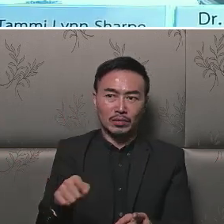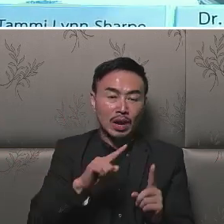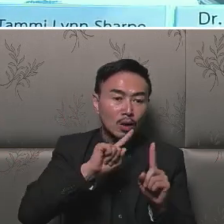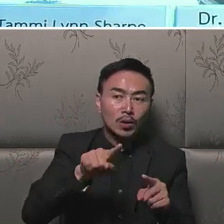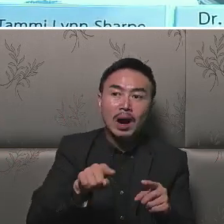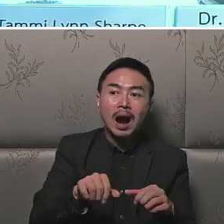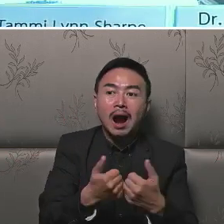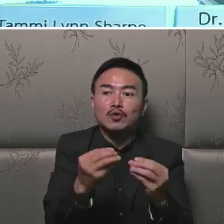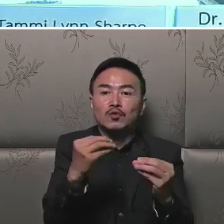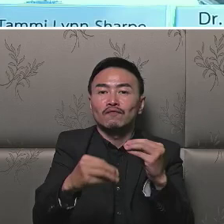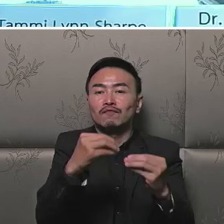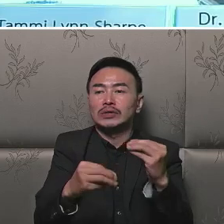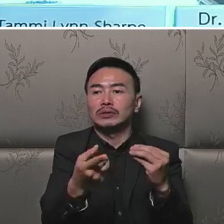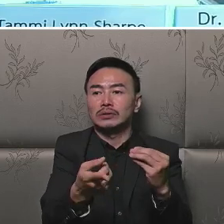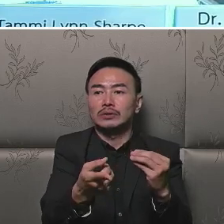front.